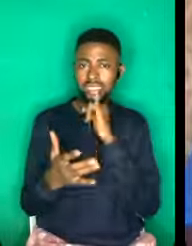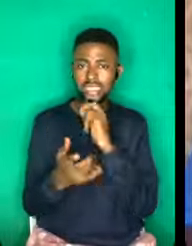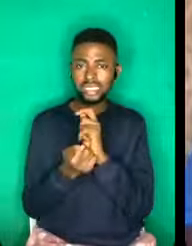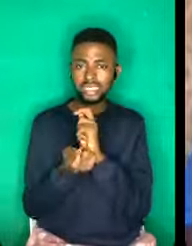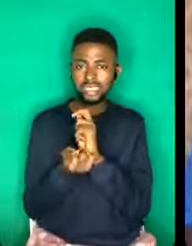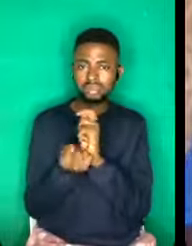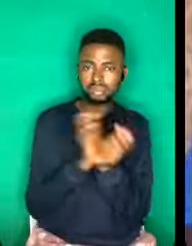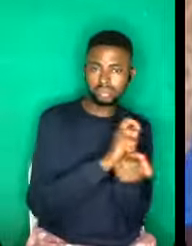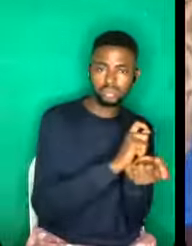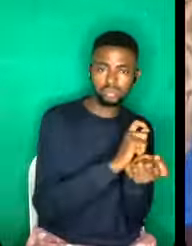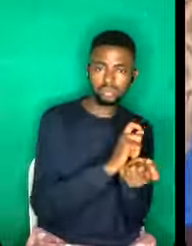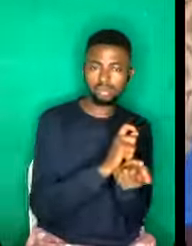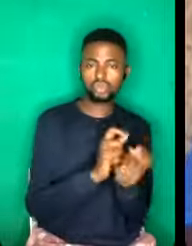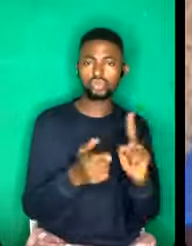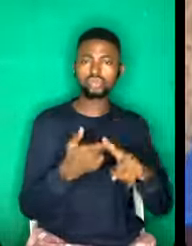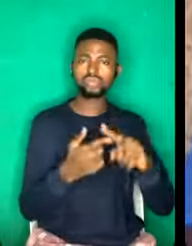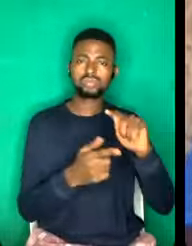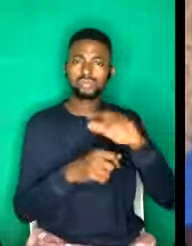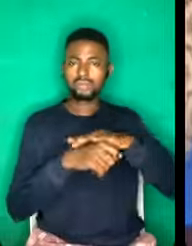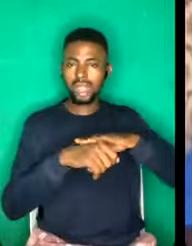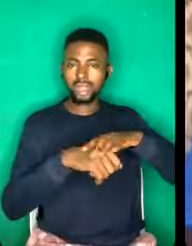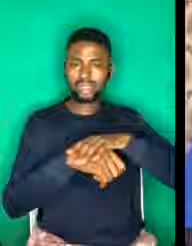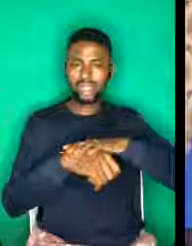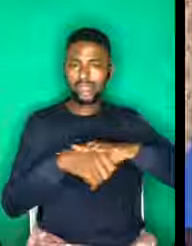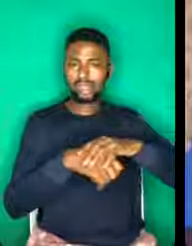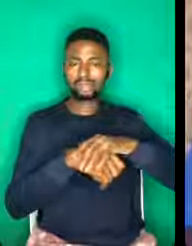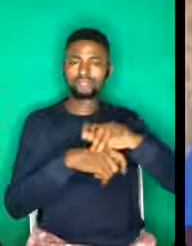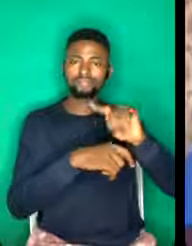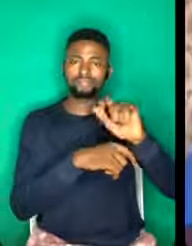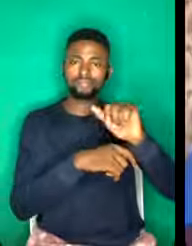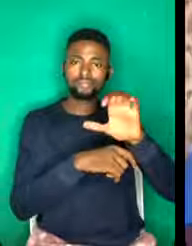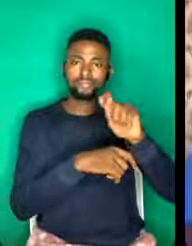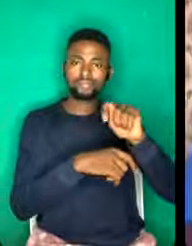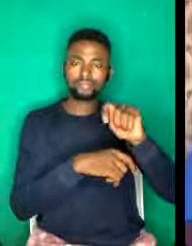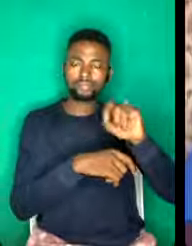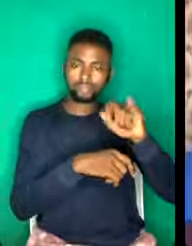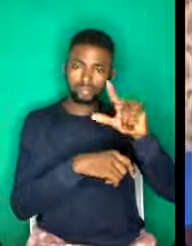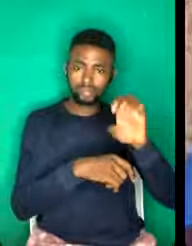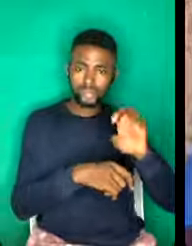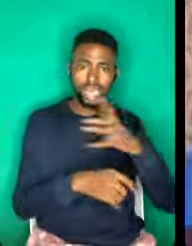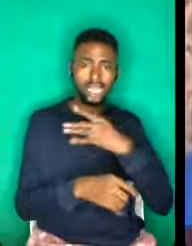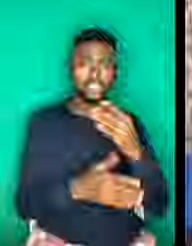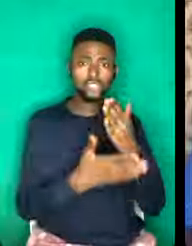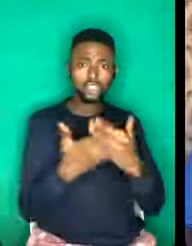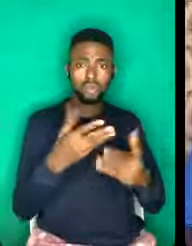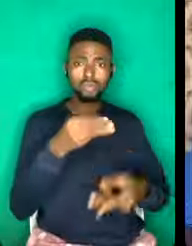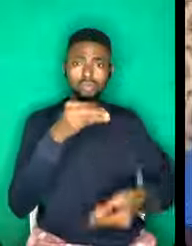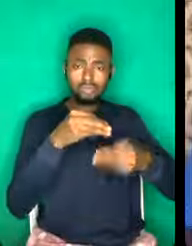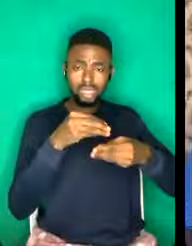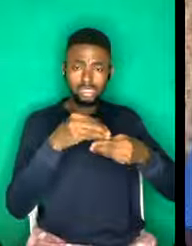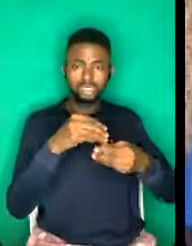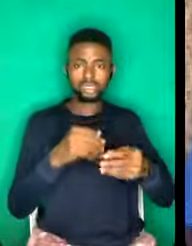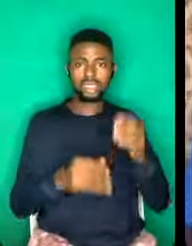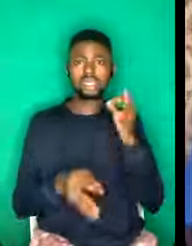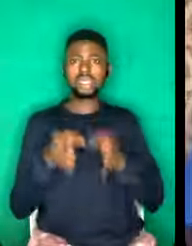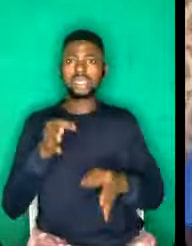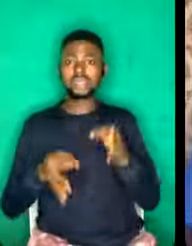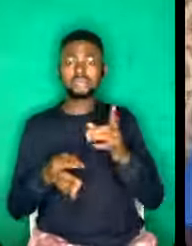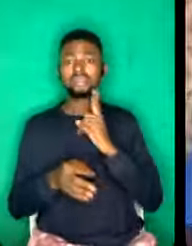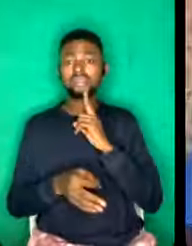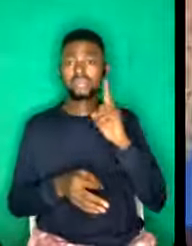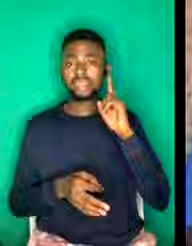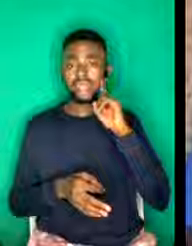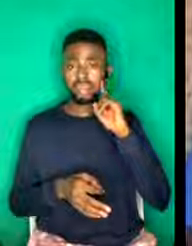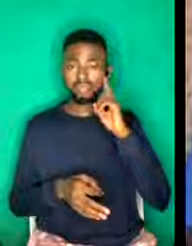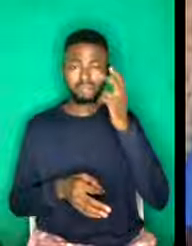tactile, and there are some other additions. For instance, if a deaf-blind person is in a room and there is laughter or cheering,